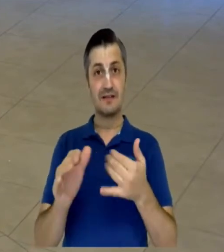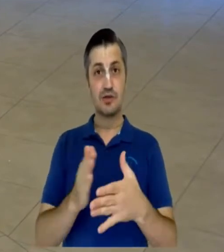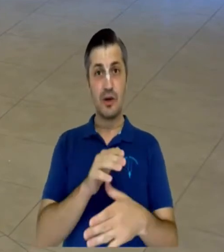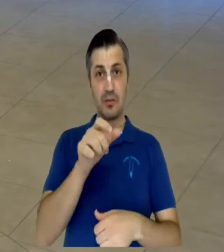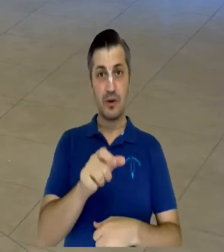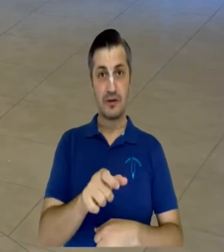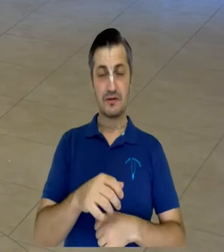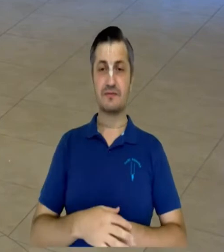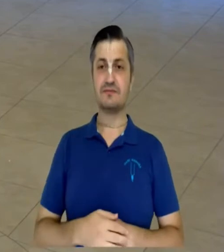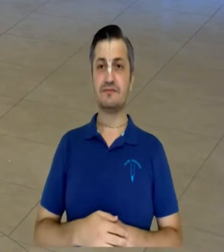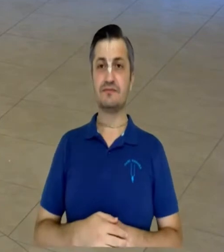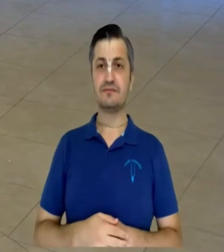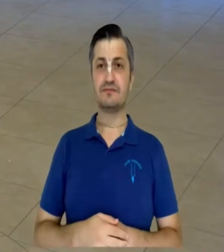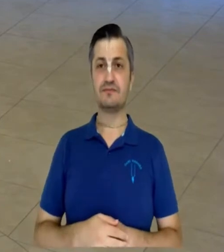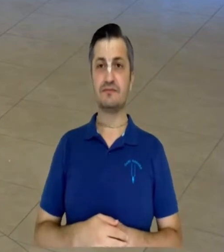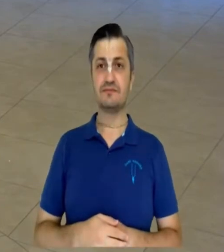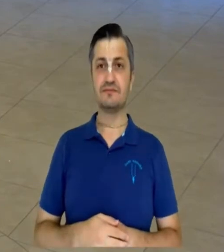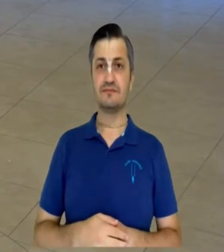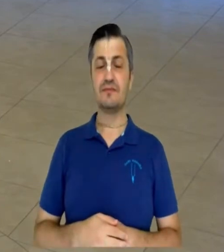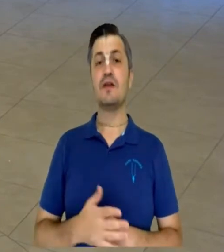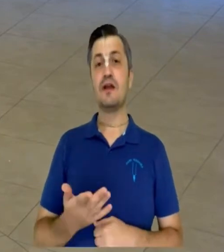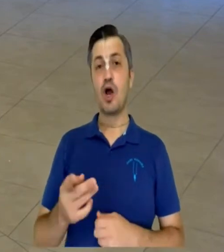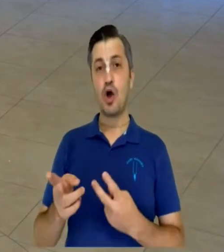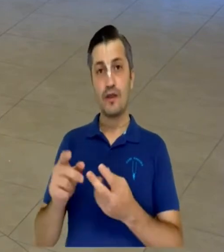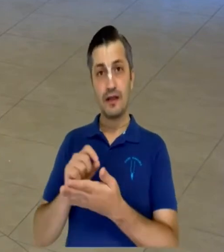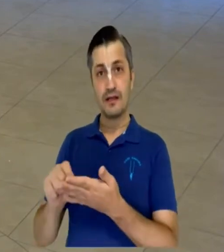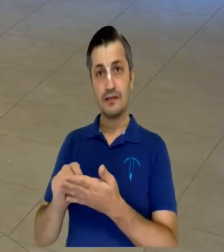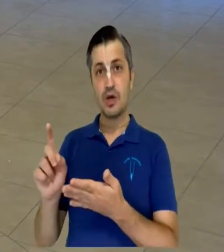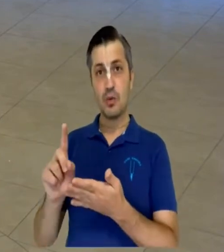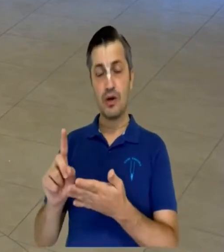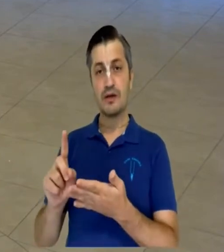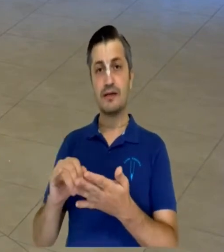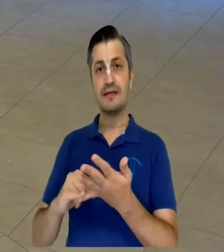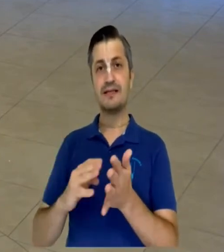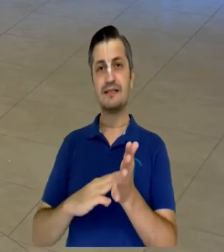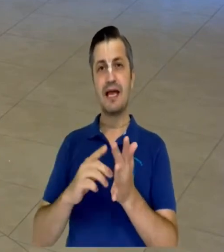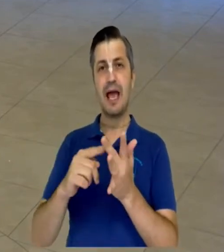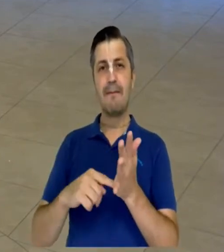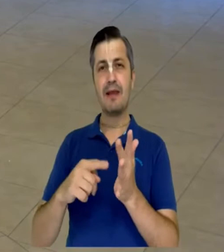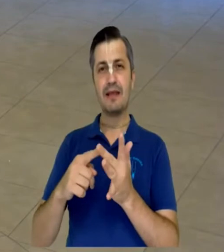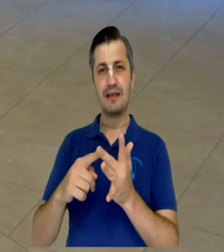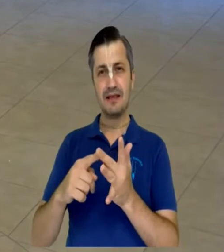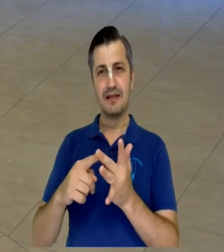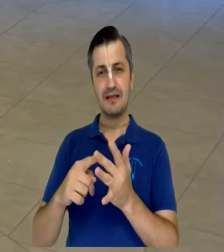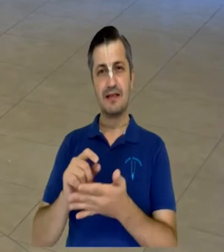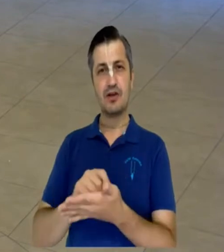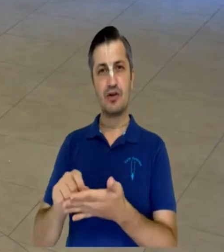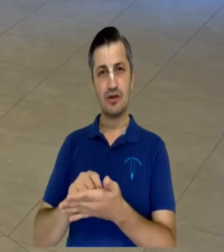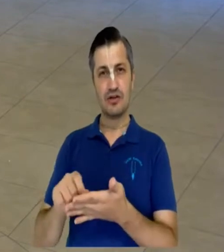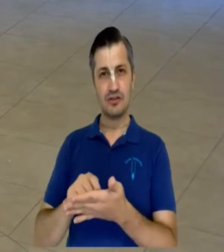Smriti literature as opposed to Shruti literature. So that's why Srila Prabhupada